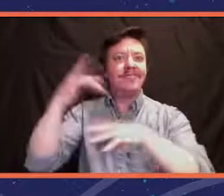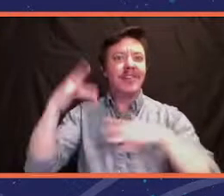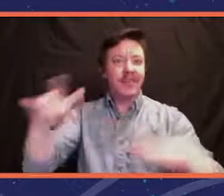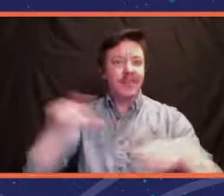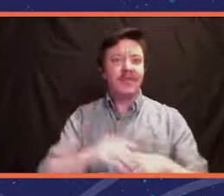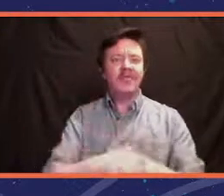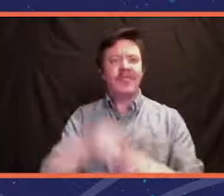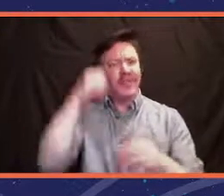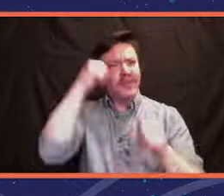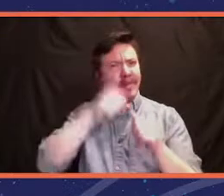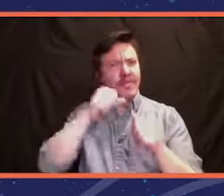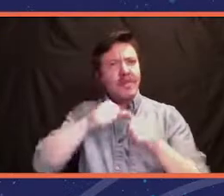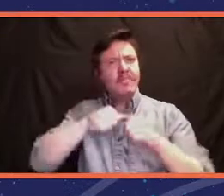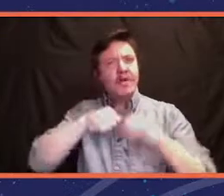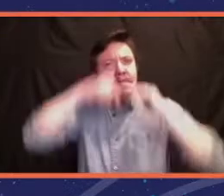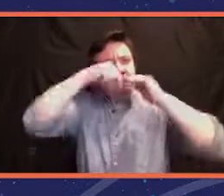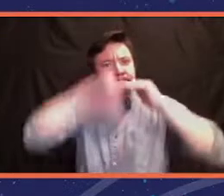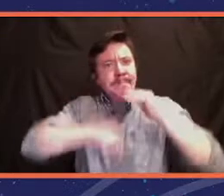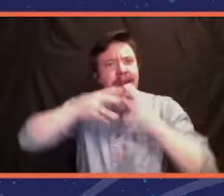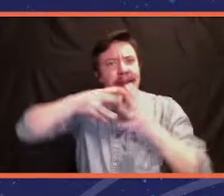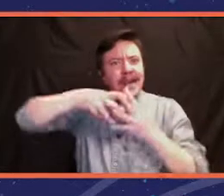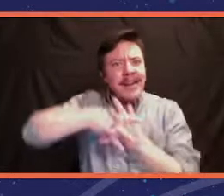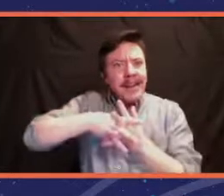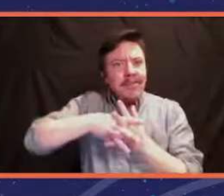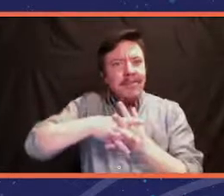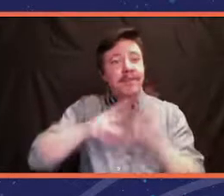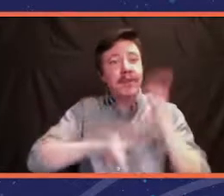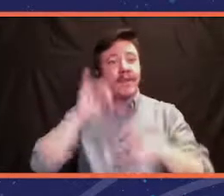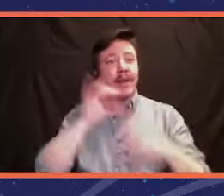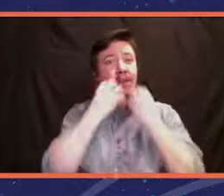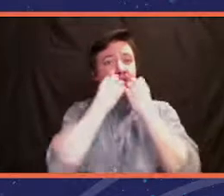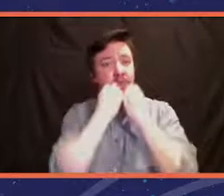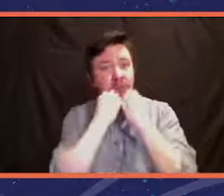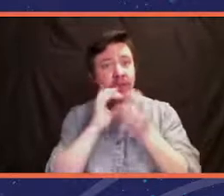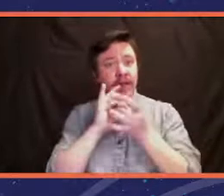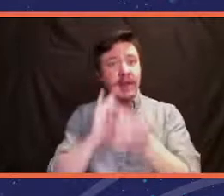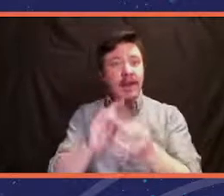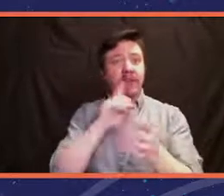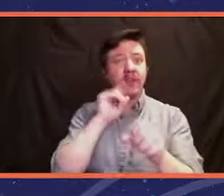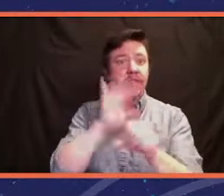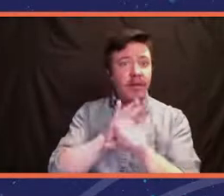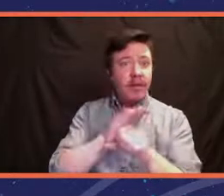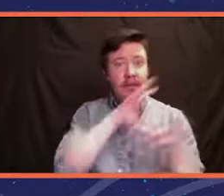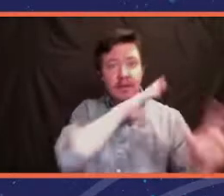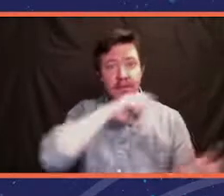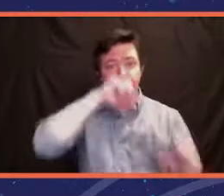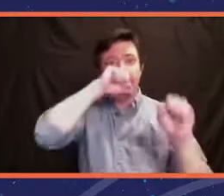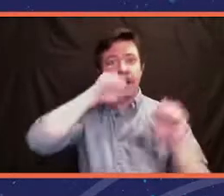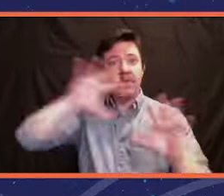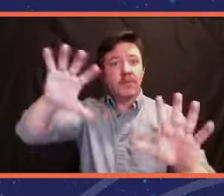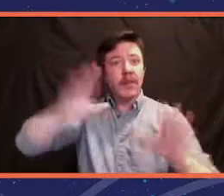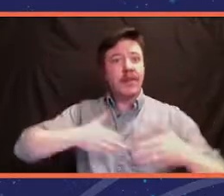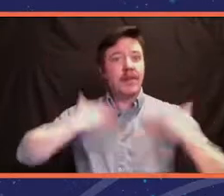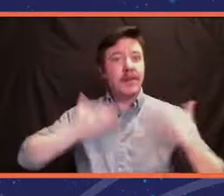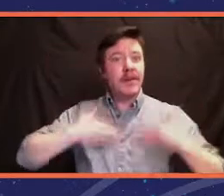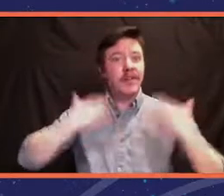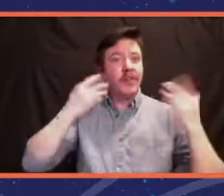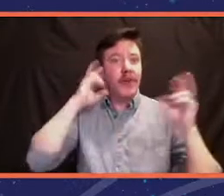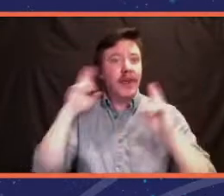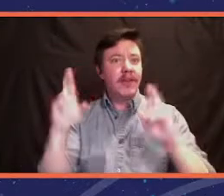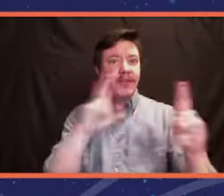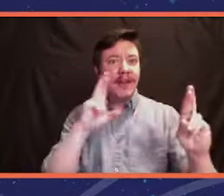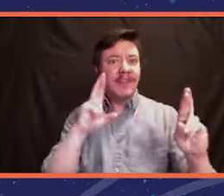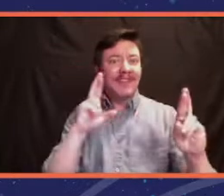deep and find your roots, connection, commitments, breaths, joys, and spaces, and bam, you'll